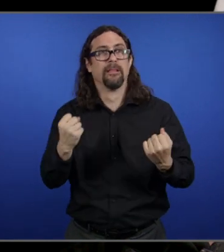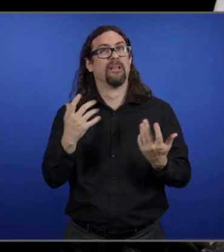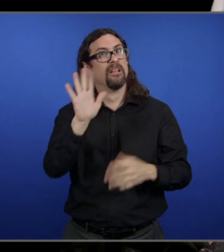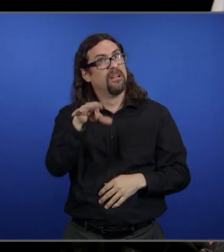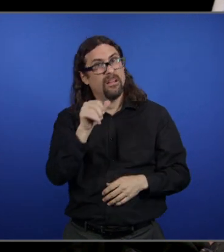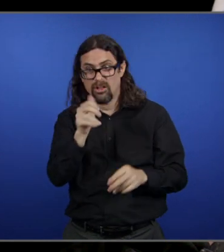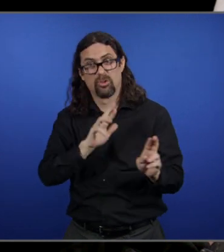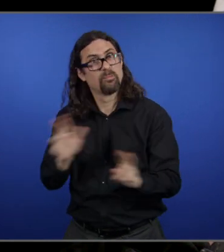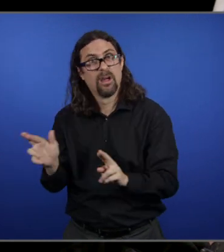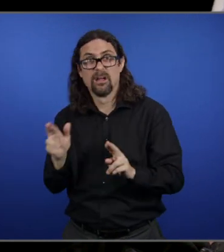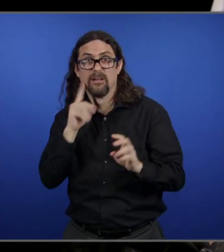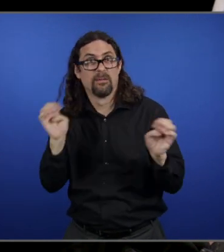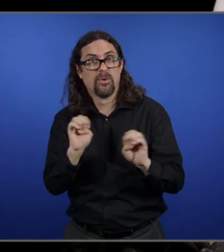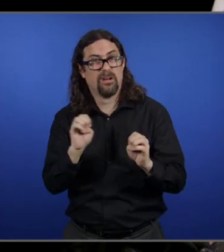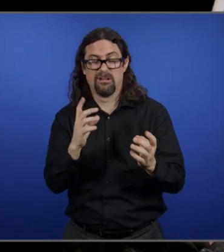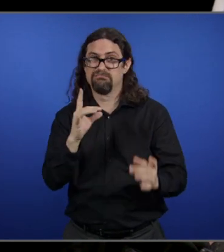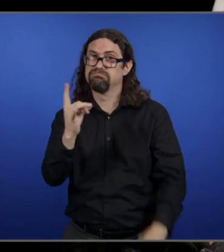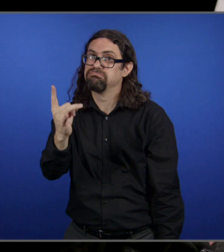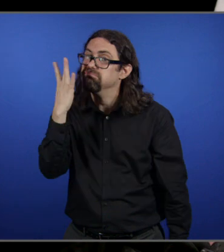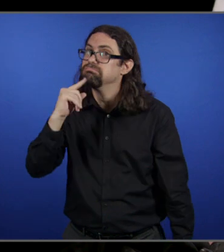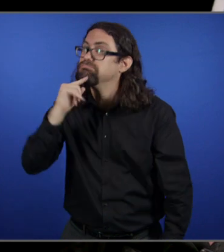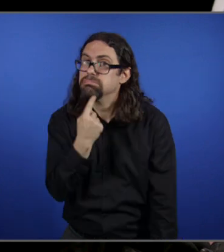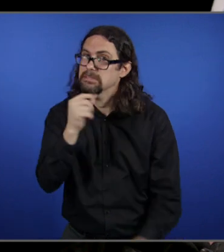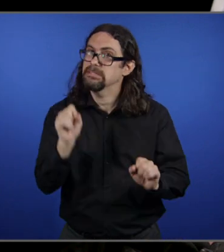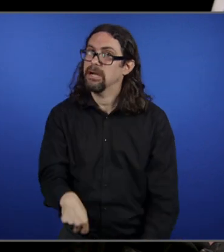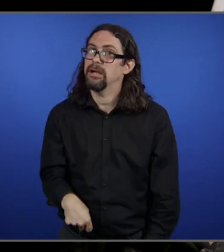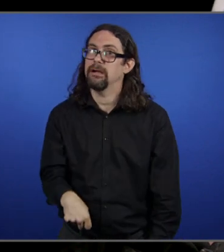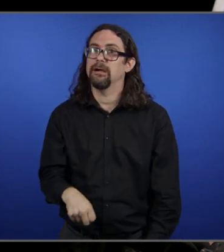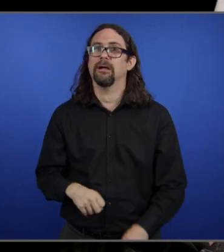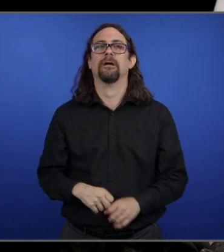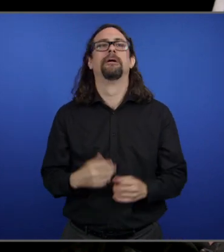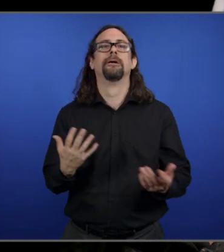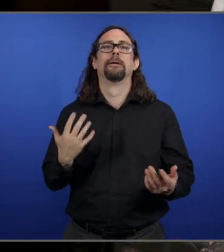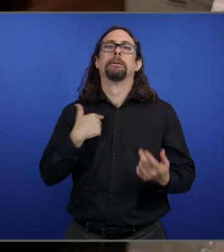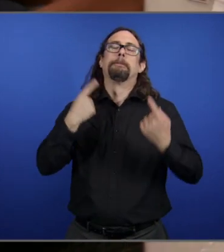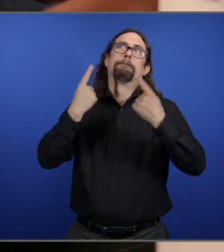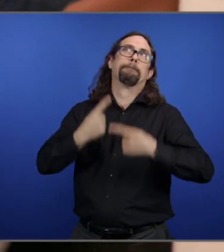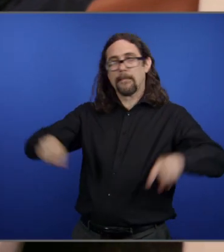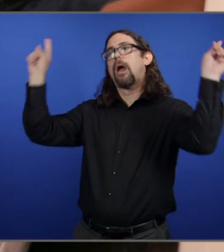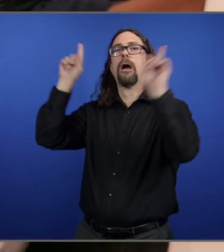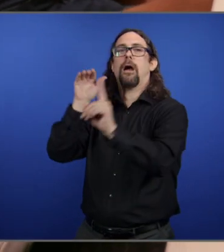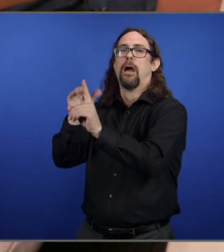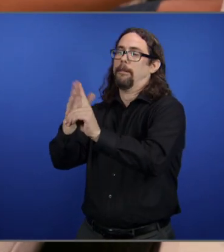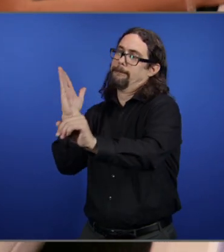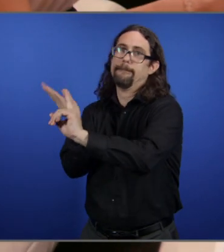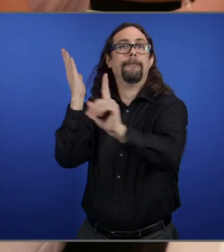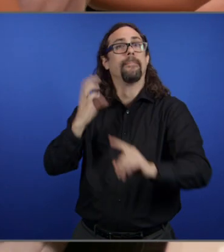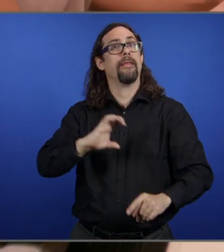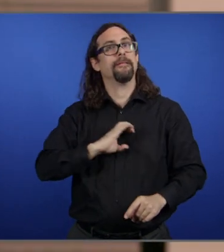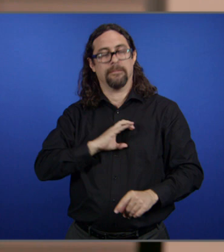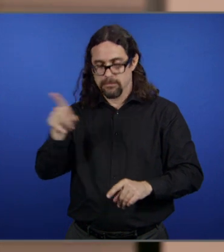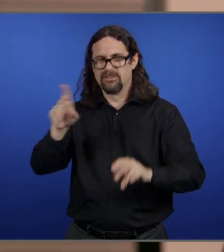of other people who depend on life-sustaining equipment, not being prepared can have terrible